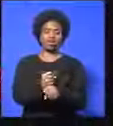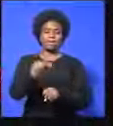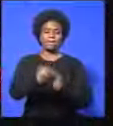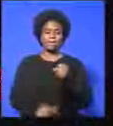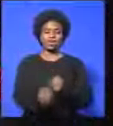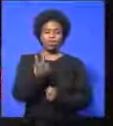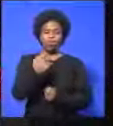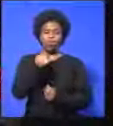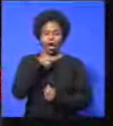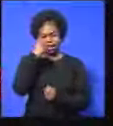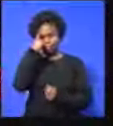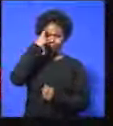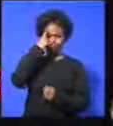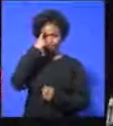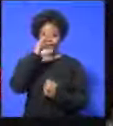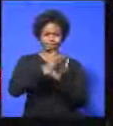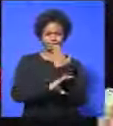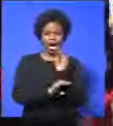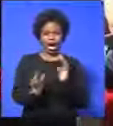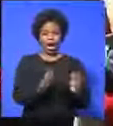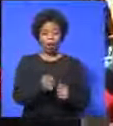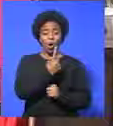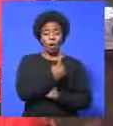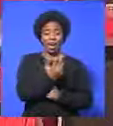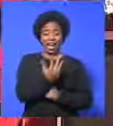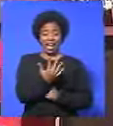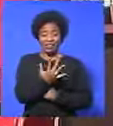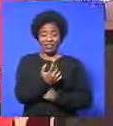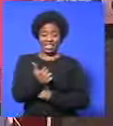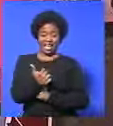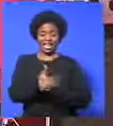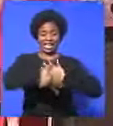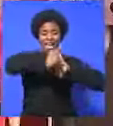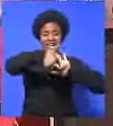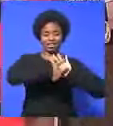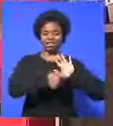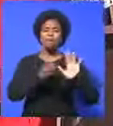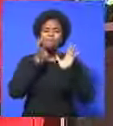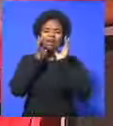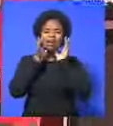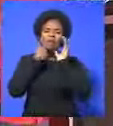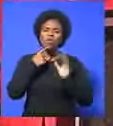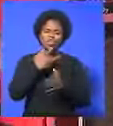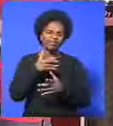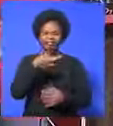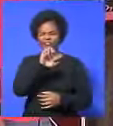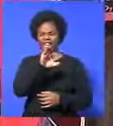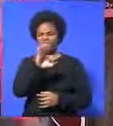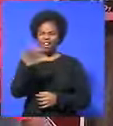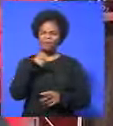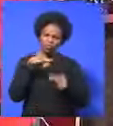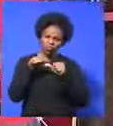Court time to decide on the constitutionality of the 1956 Act. Malema says the EFF will continue fighting